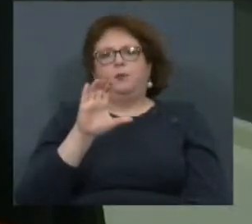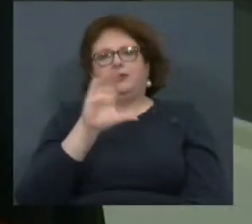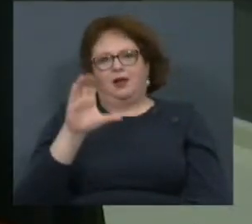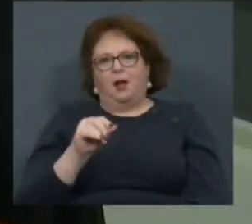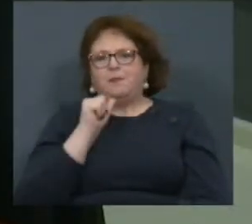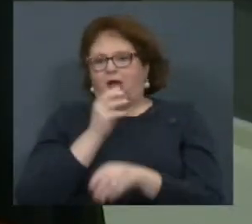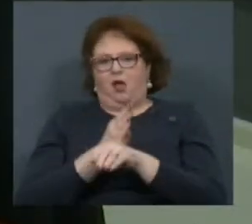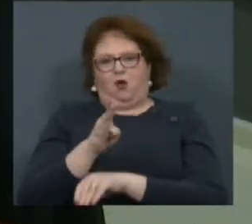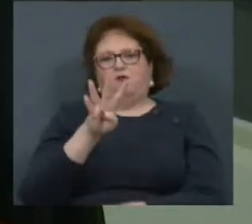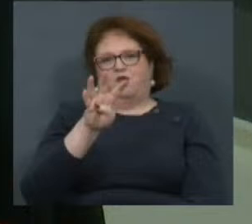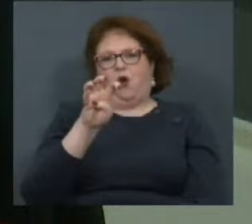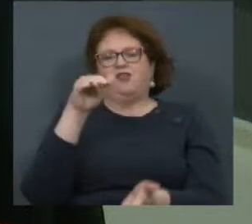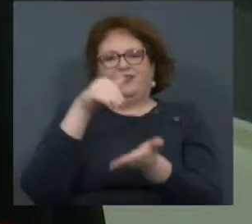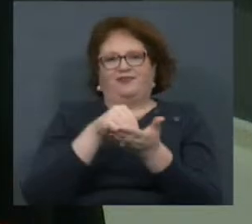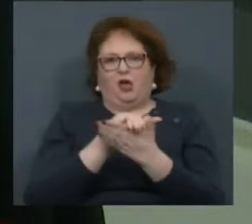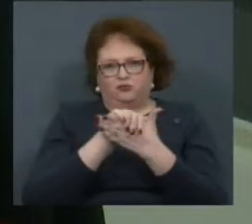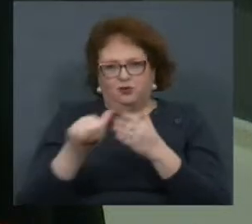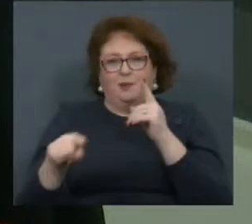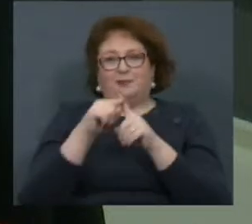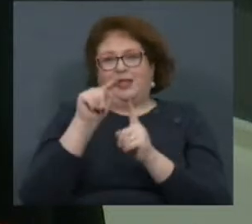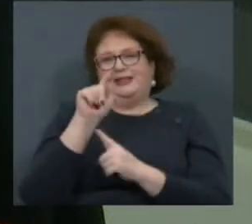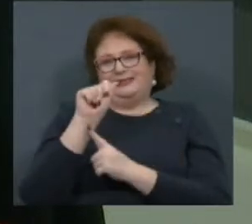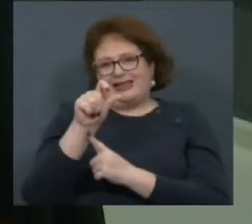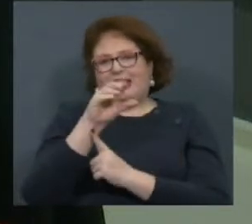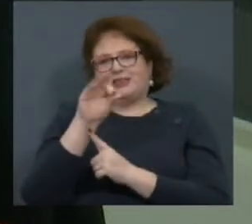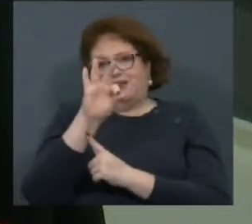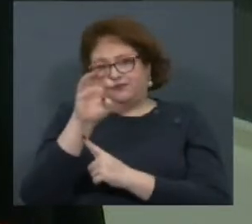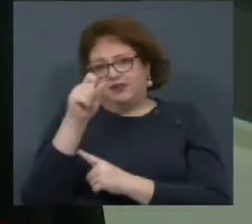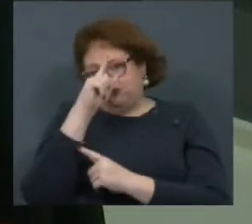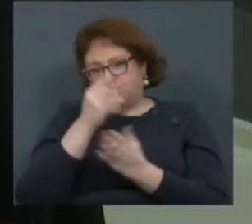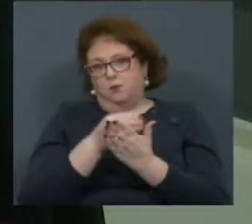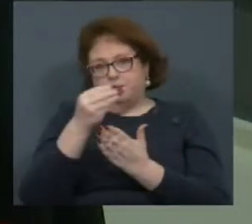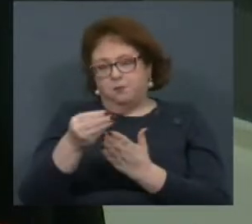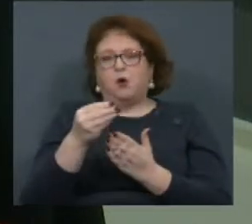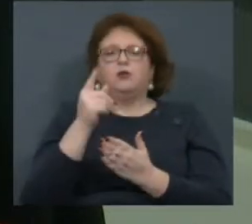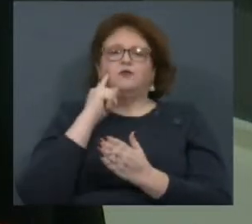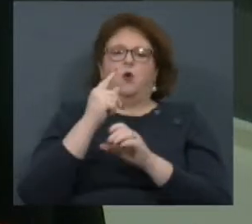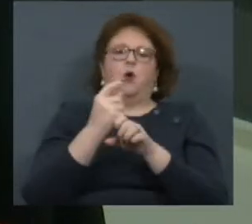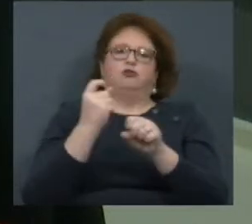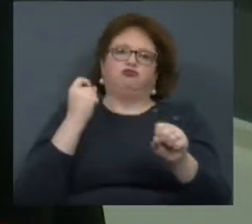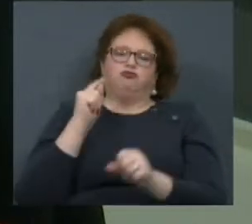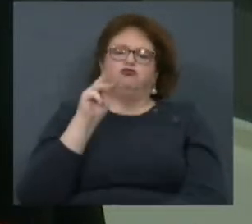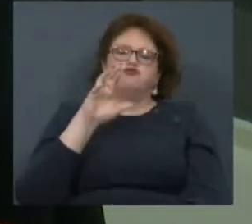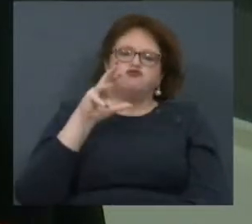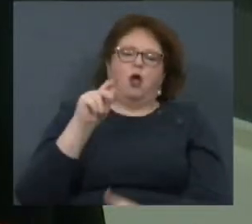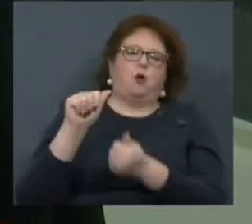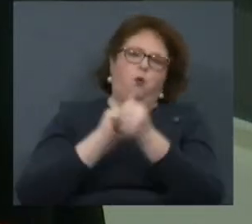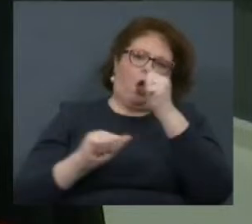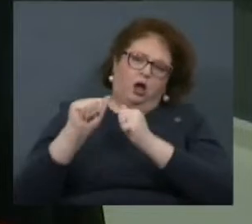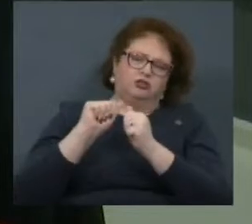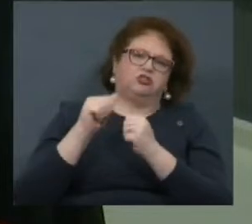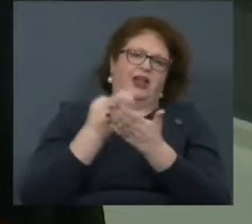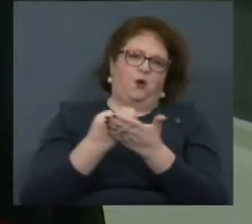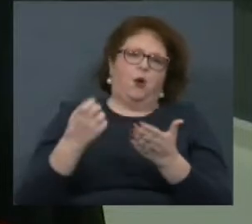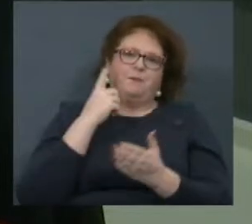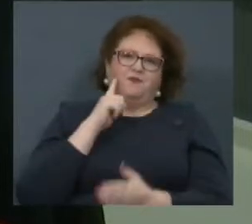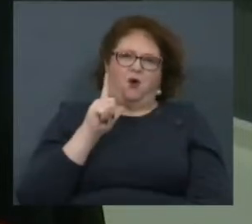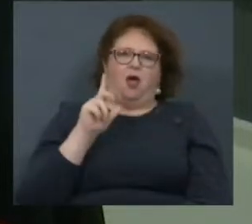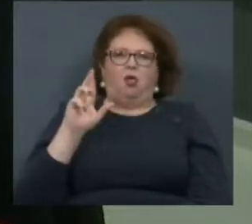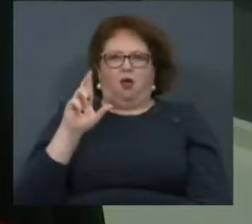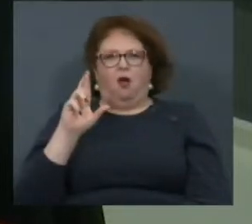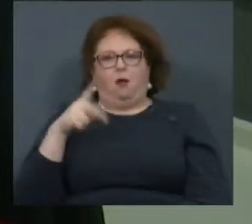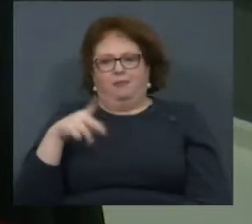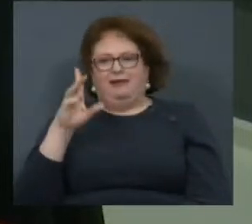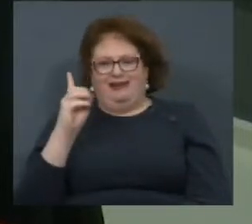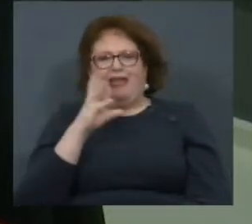exceed $400,000 plus applicable taxes and fees for the purchase and installation of truck washing equipment for the Little Rock Fleet Services Department and for